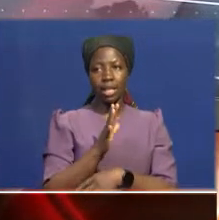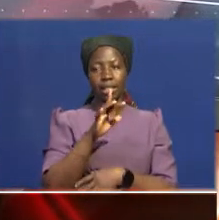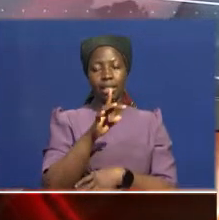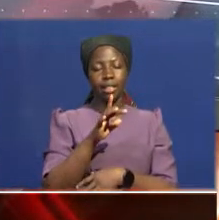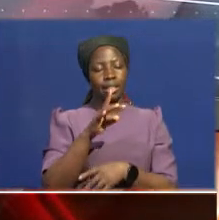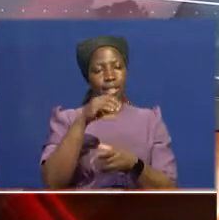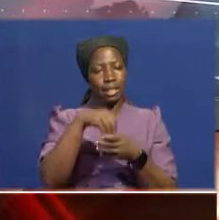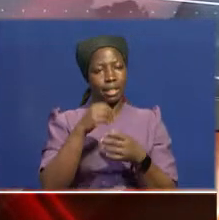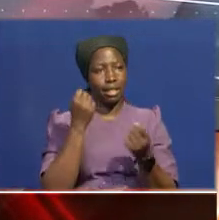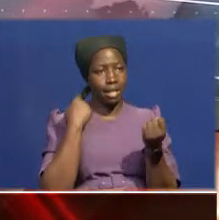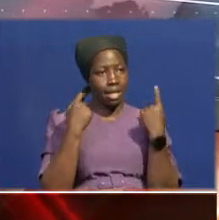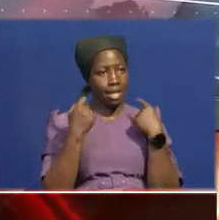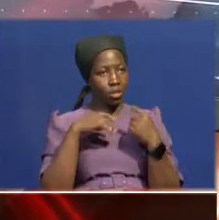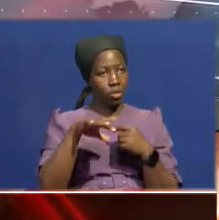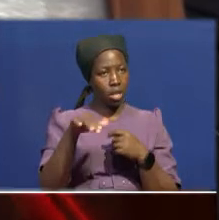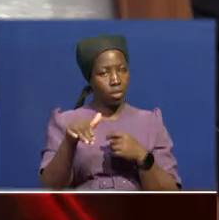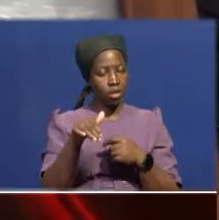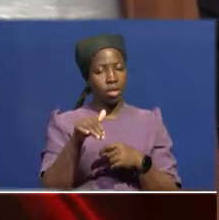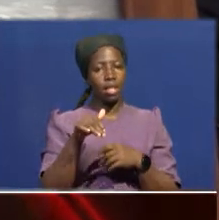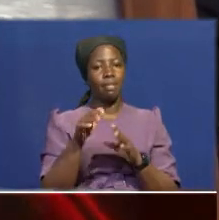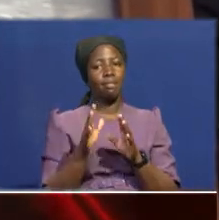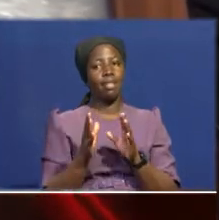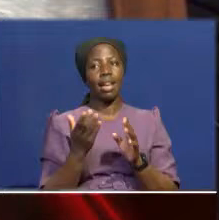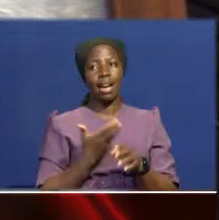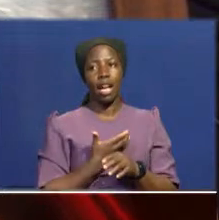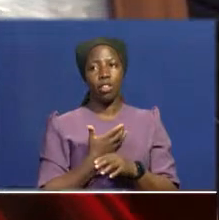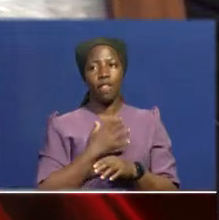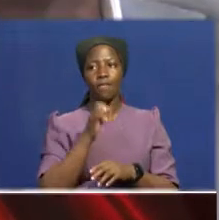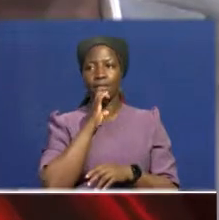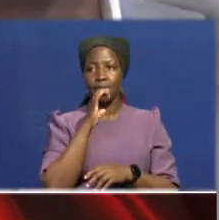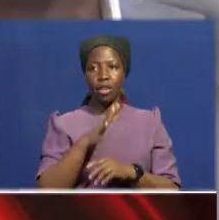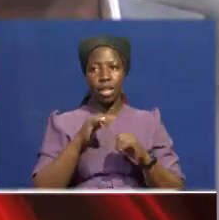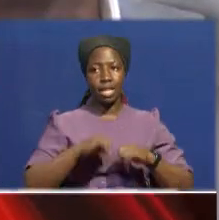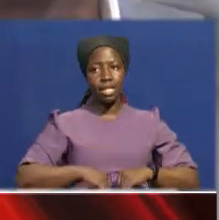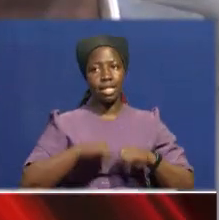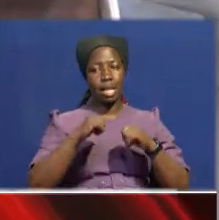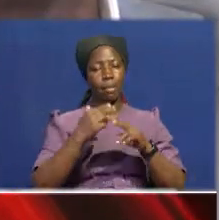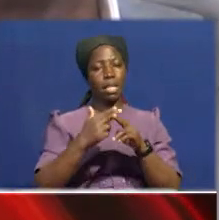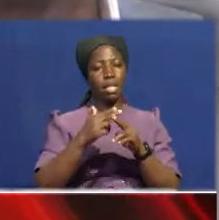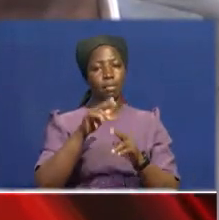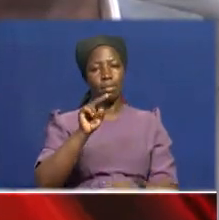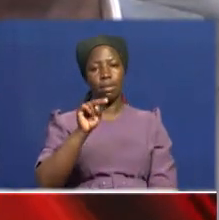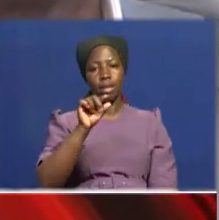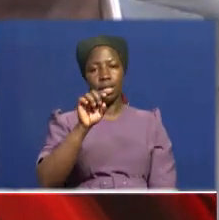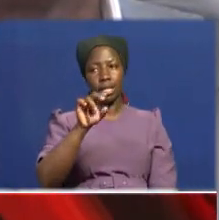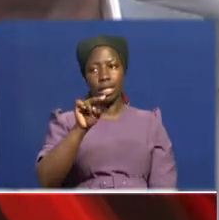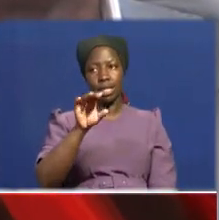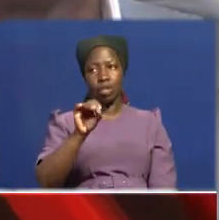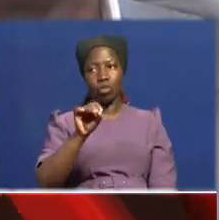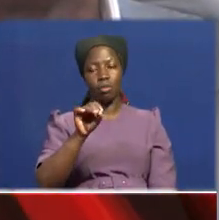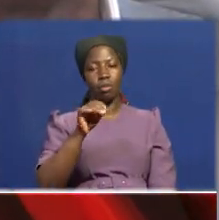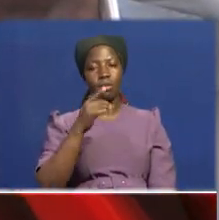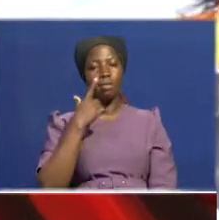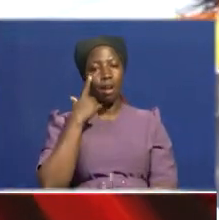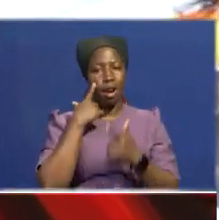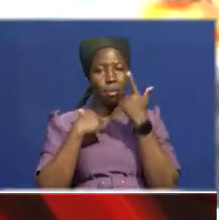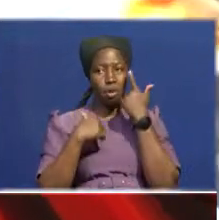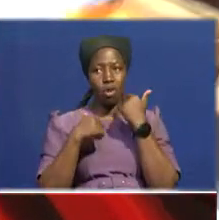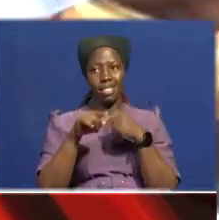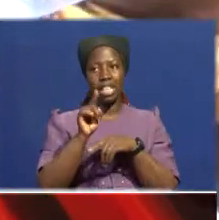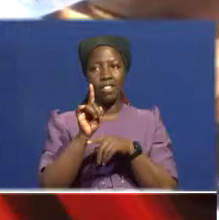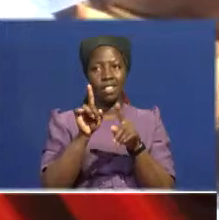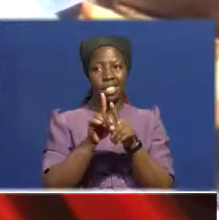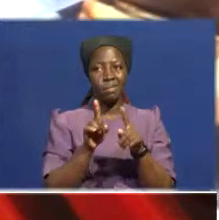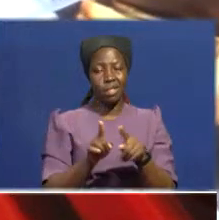speaking in Kericho County, the Kipsigis Council of Elders Chairman Richard Ngeno eulogized him as a visionary